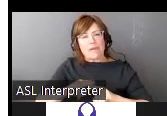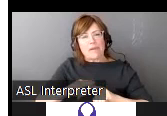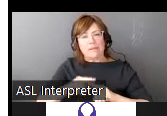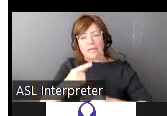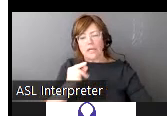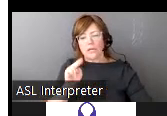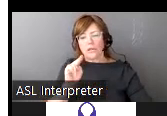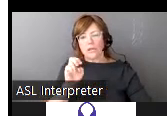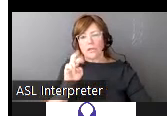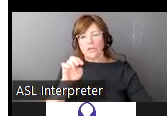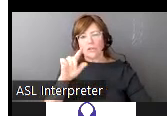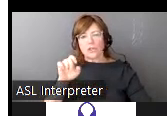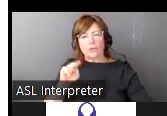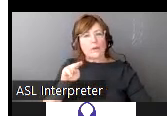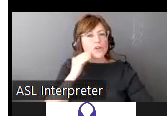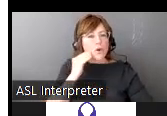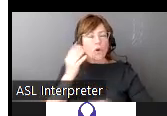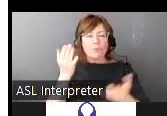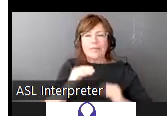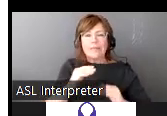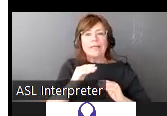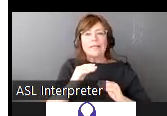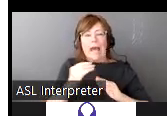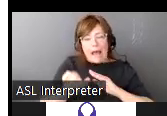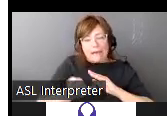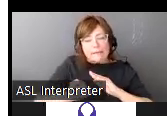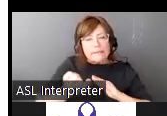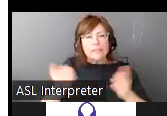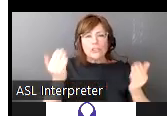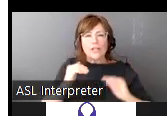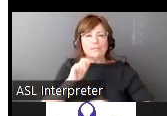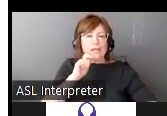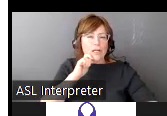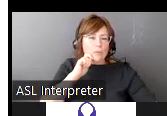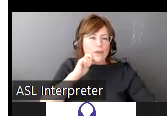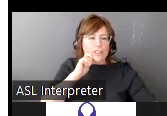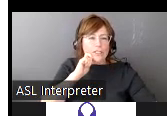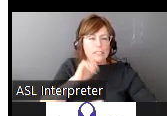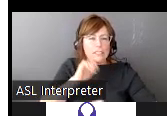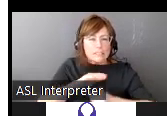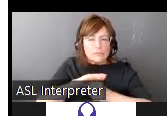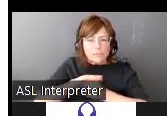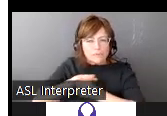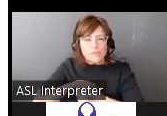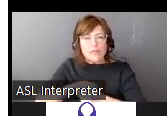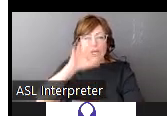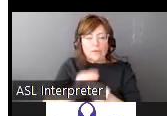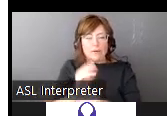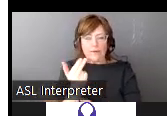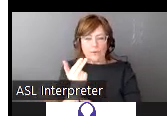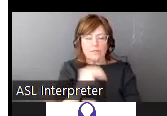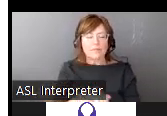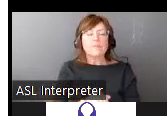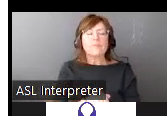co-residence, social isolation, and racialized status. So at the focus group